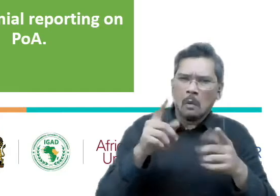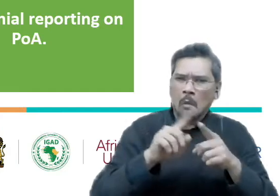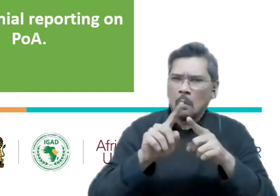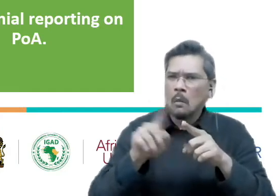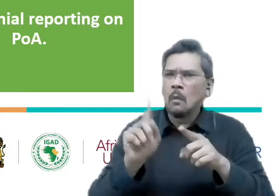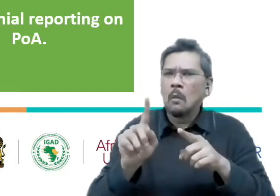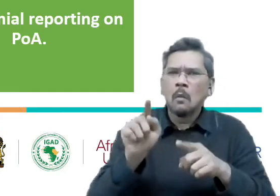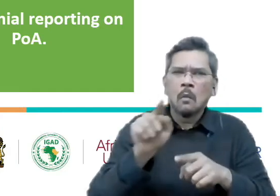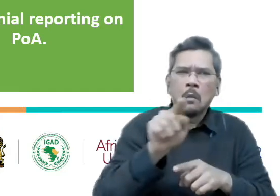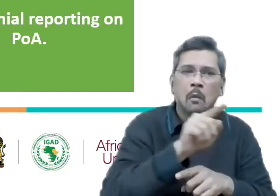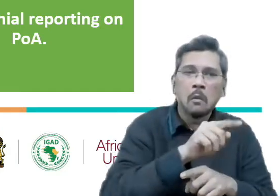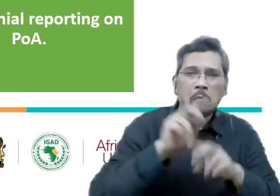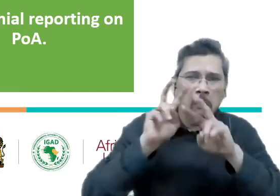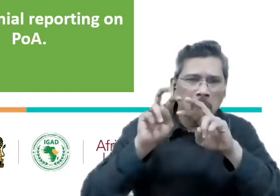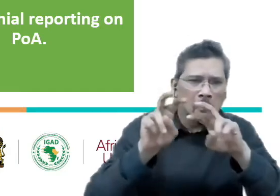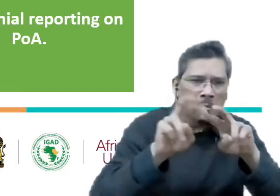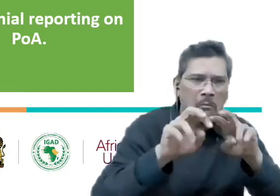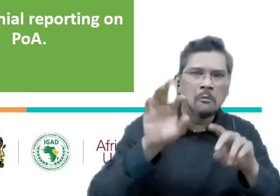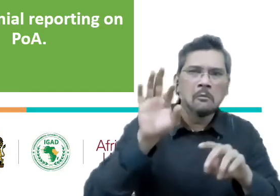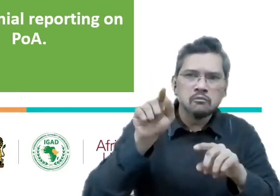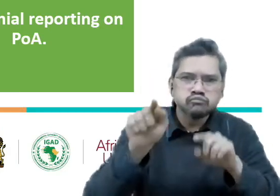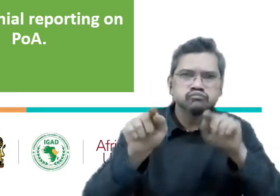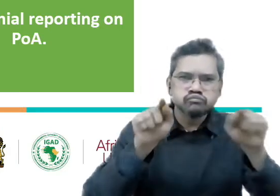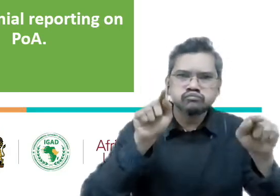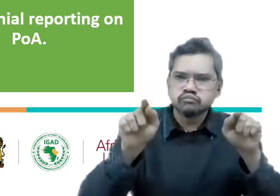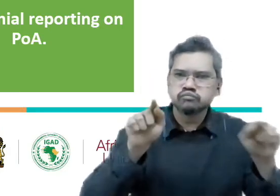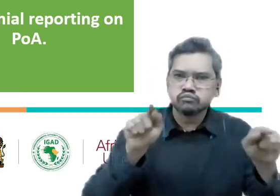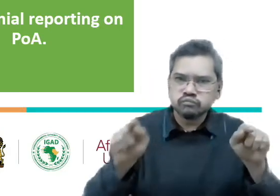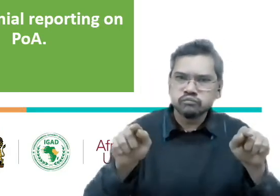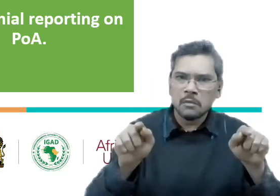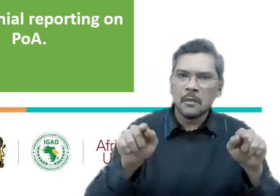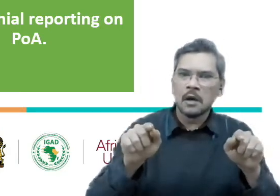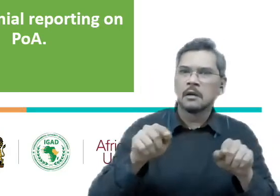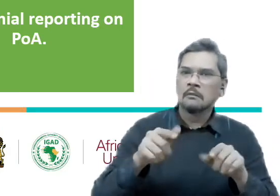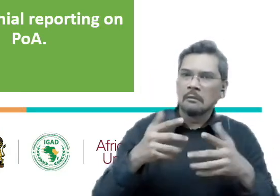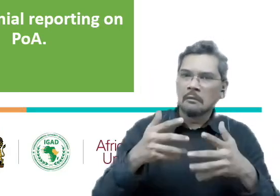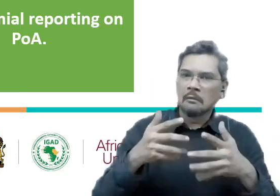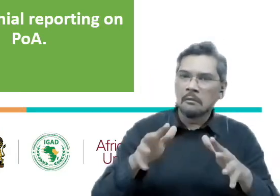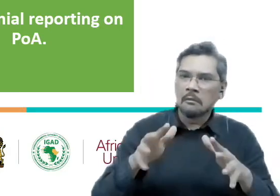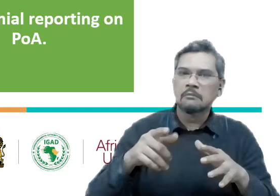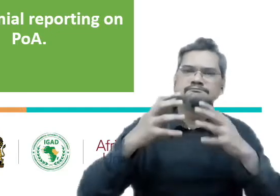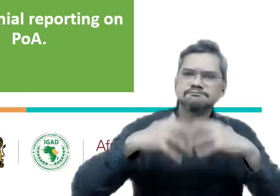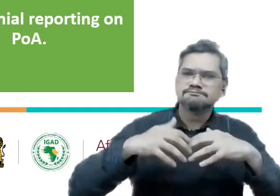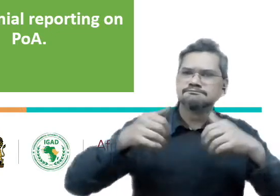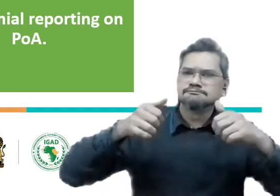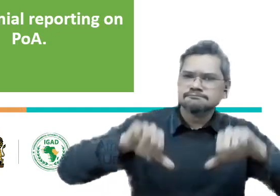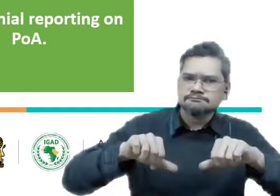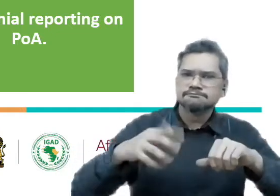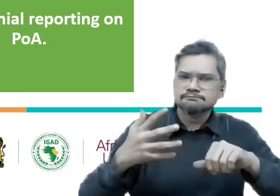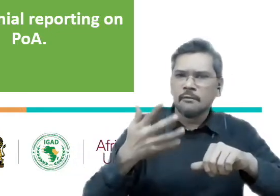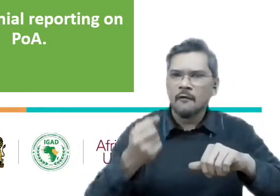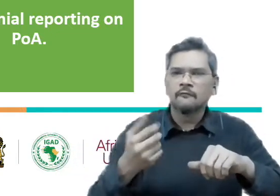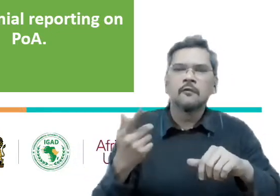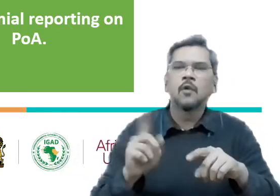innovation, disaster risk losses and damage data system, and interactive knowledge and information